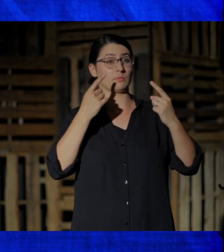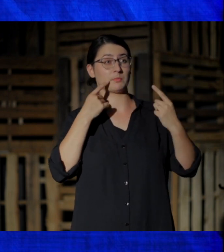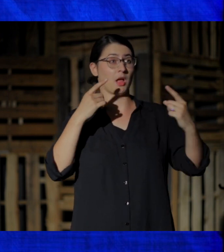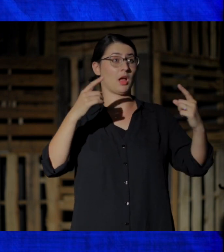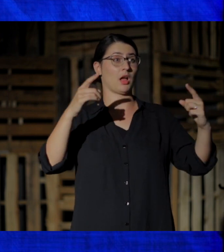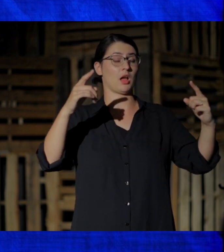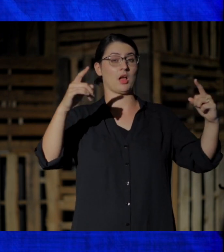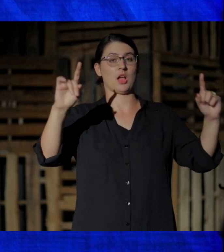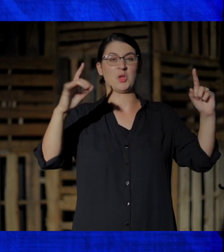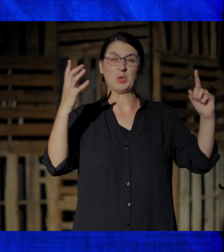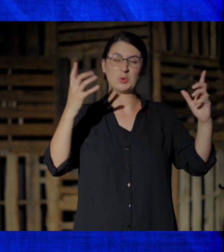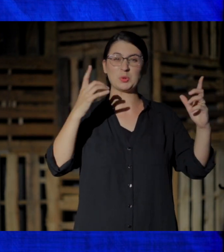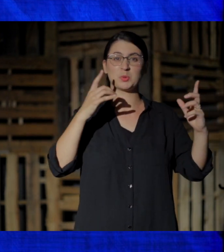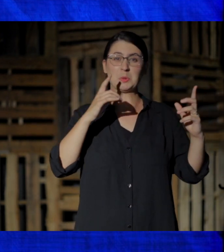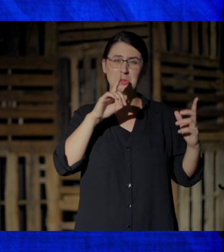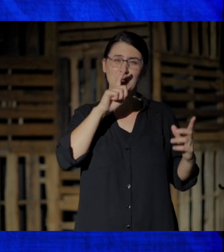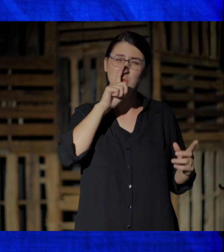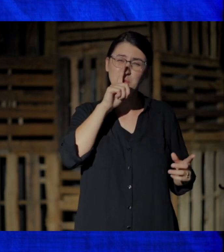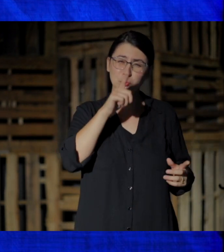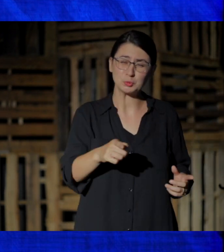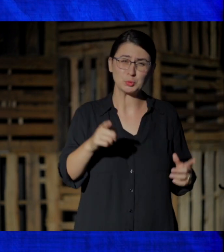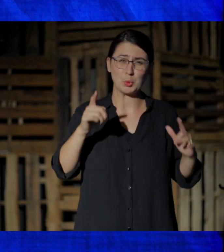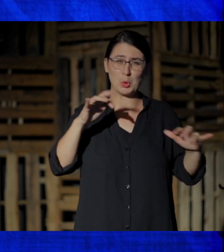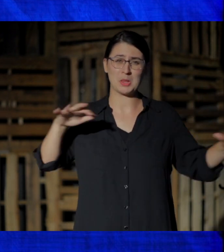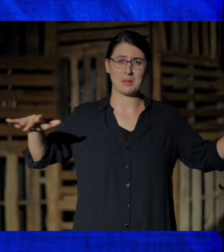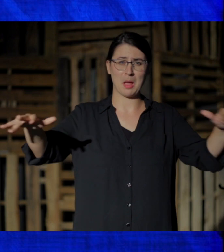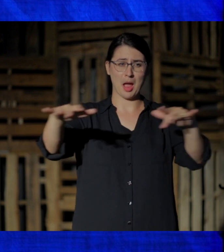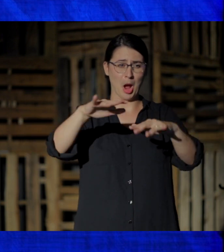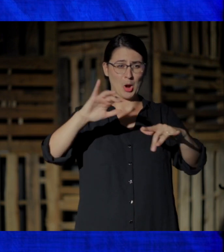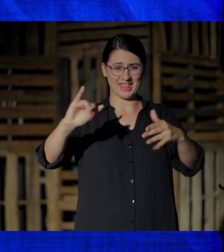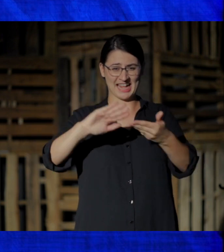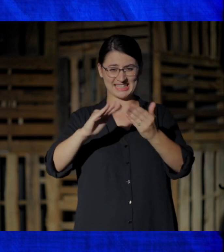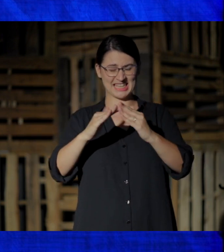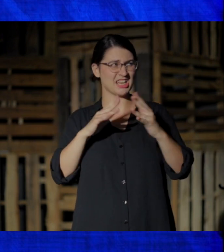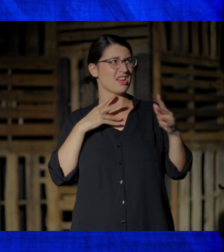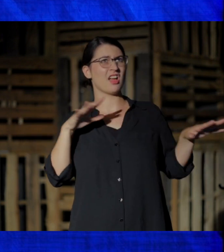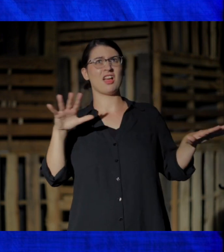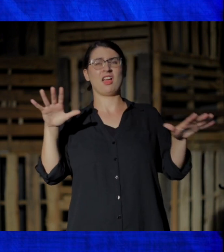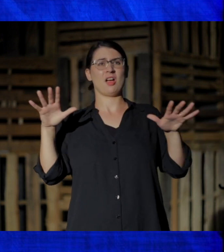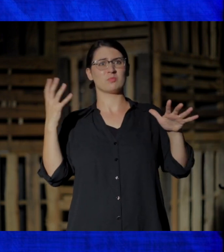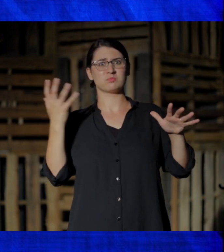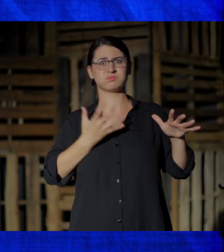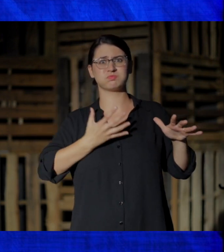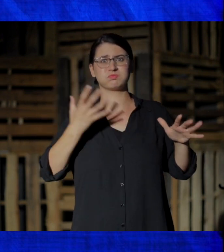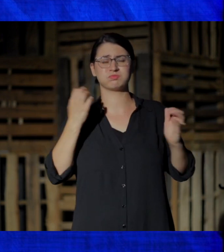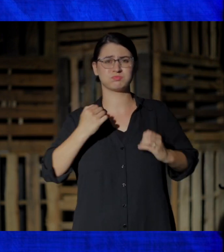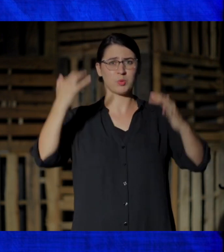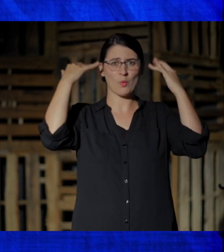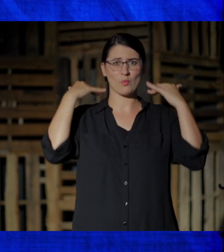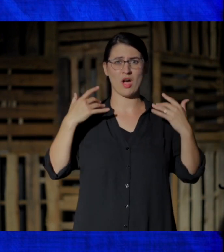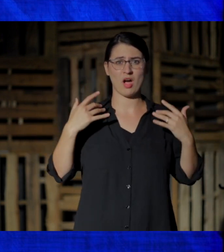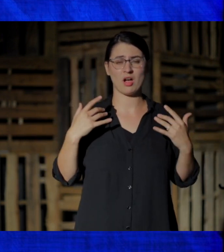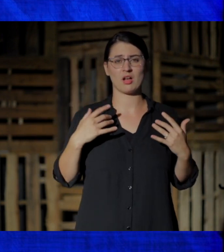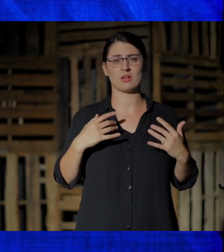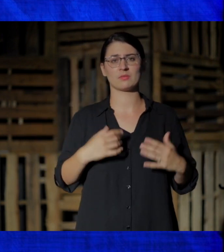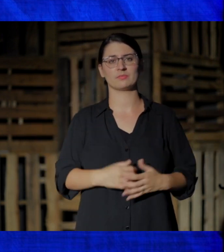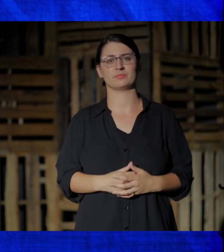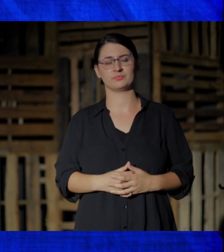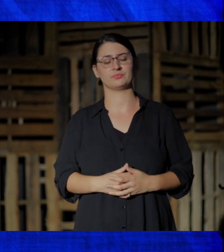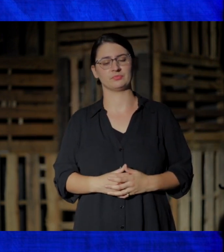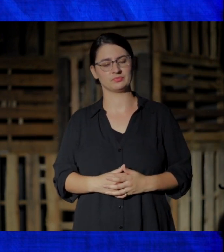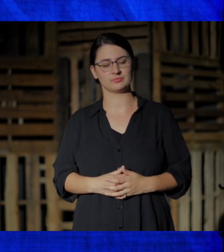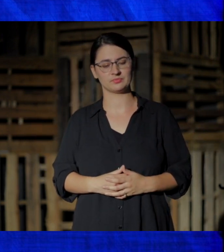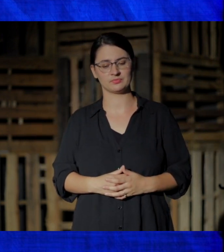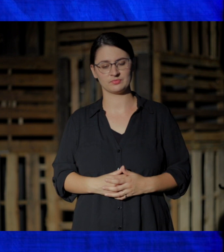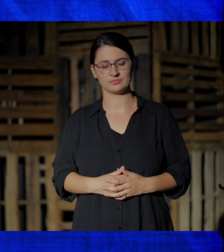so dominated the city, this sound. The interesting part is everywhere when you look in antiquity, trumpets are